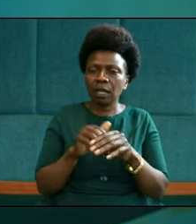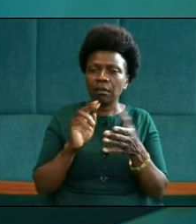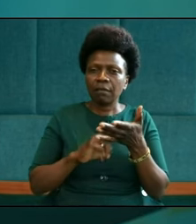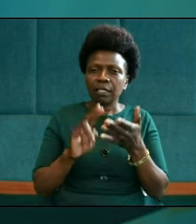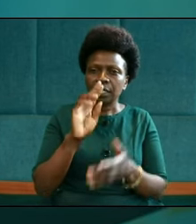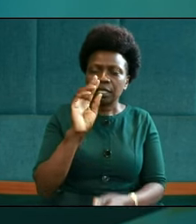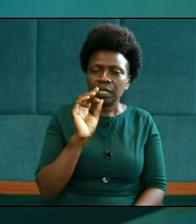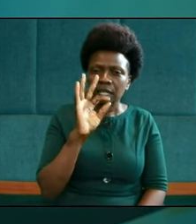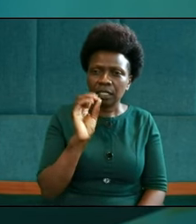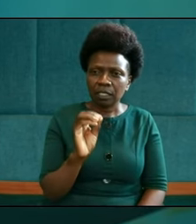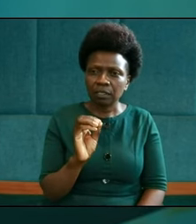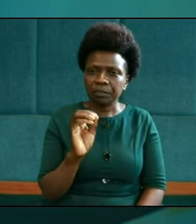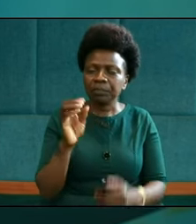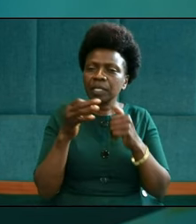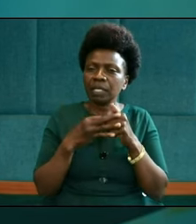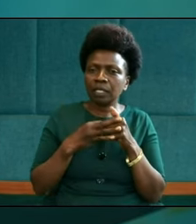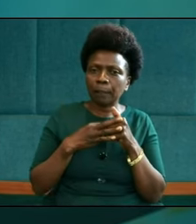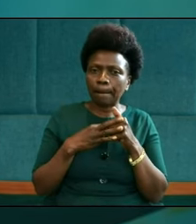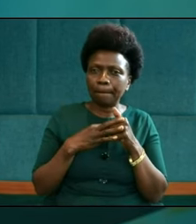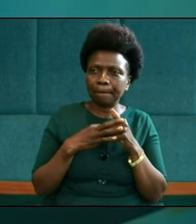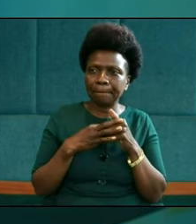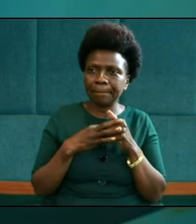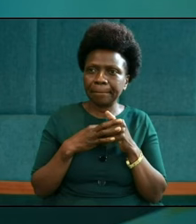verse 38.